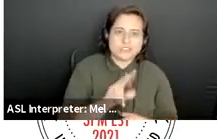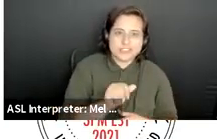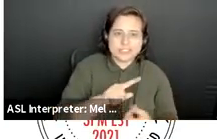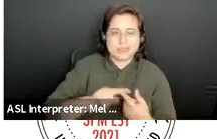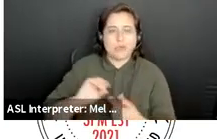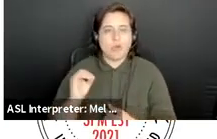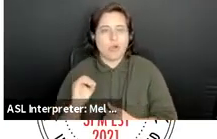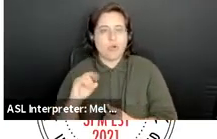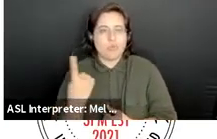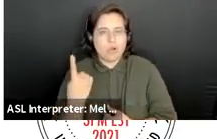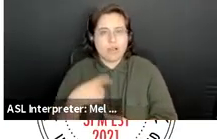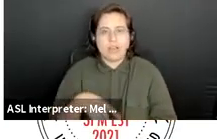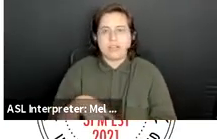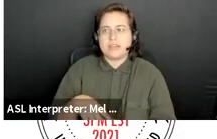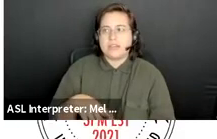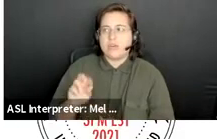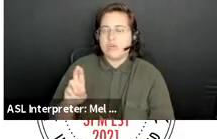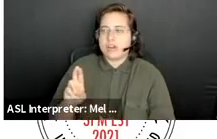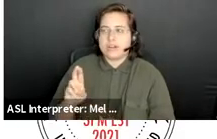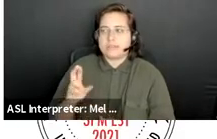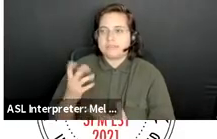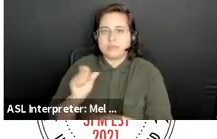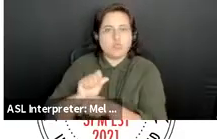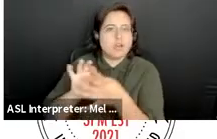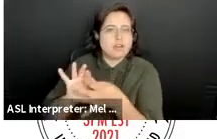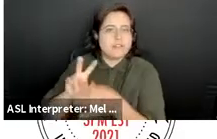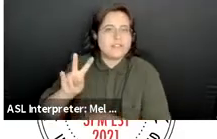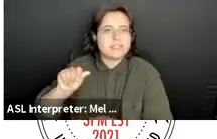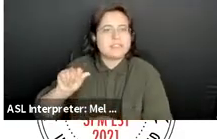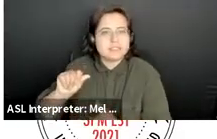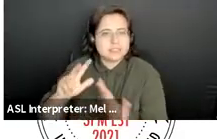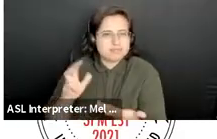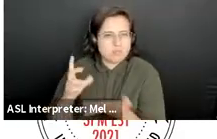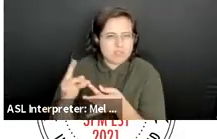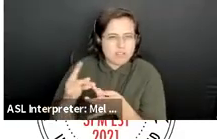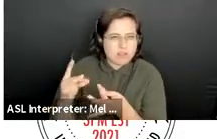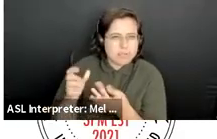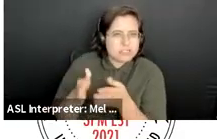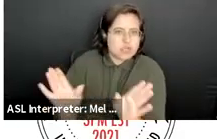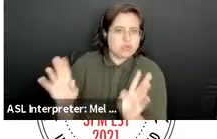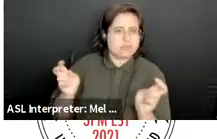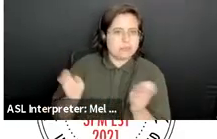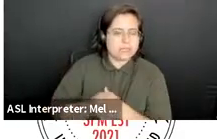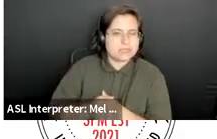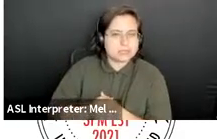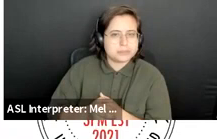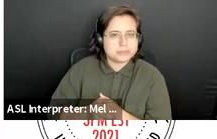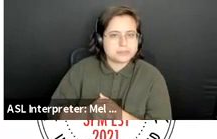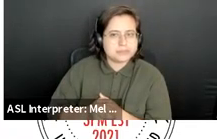O1 status or to work-related visa status. So do you want to comment on that general topic?